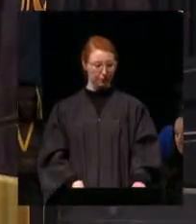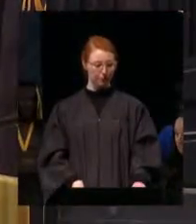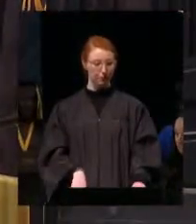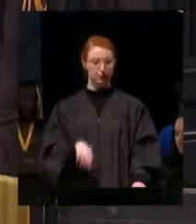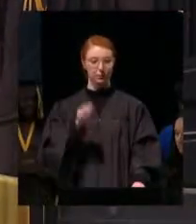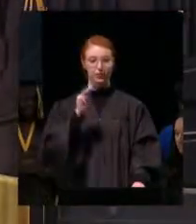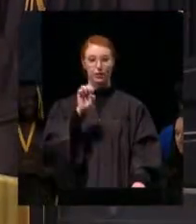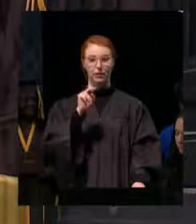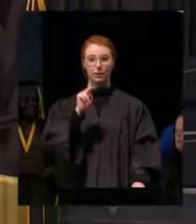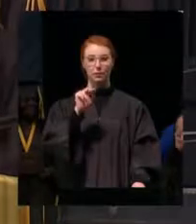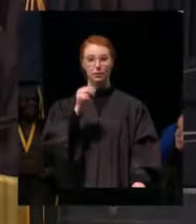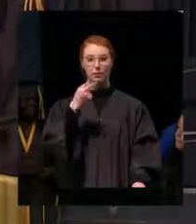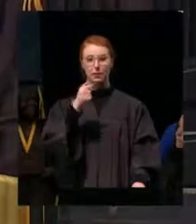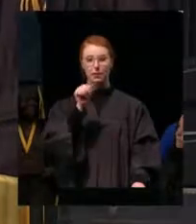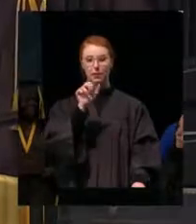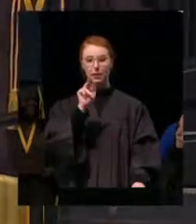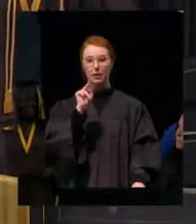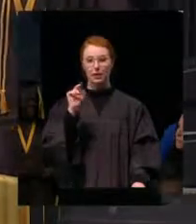Megan Denuser.